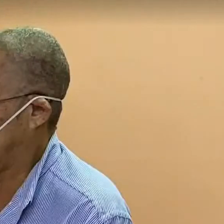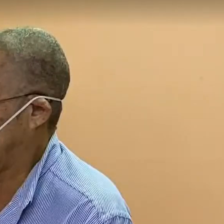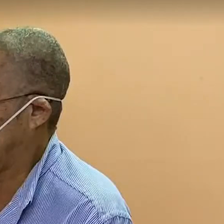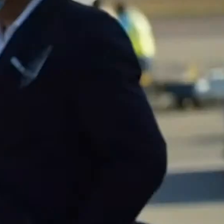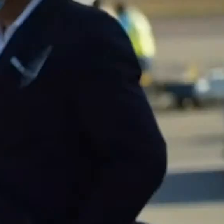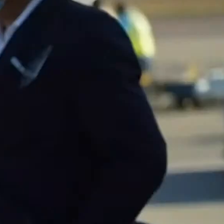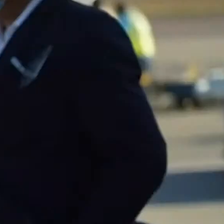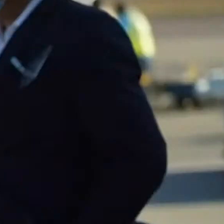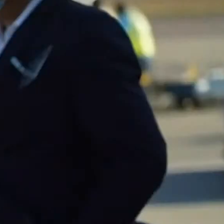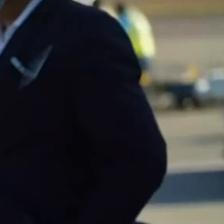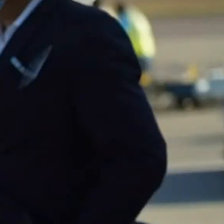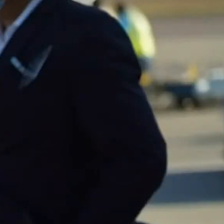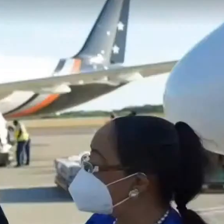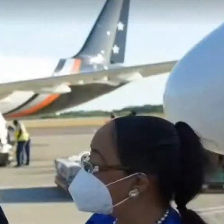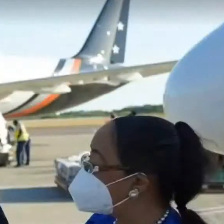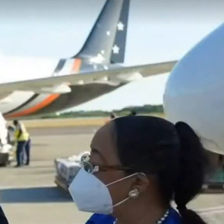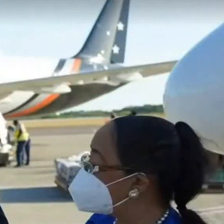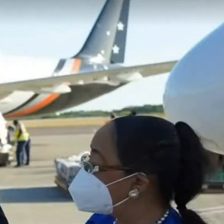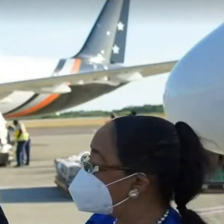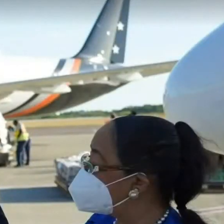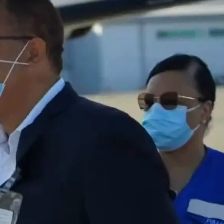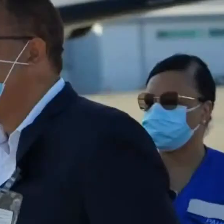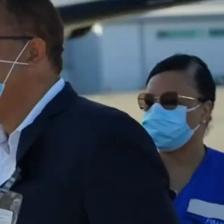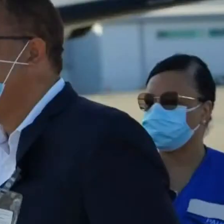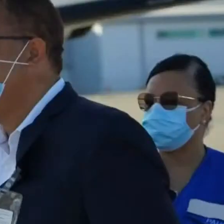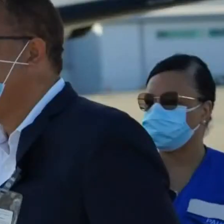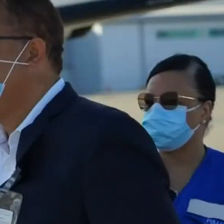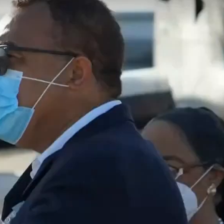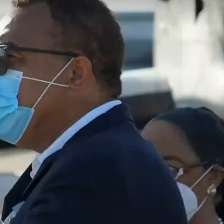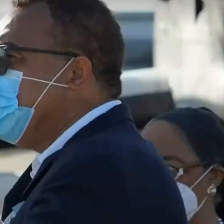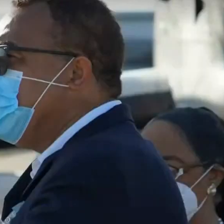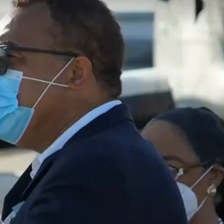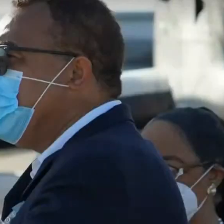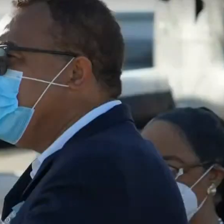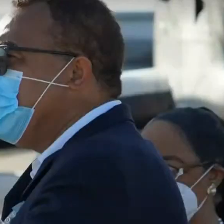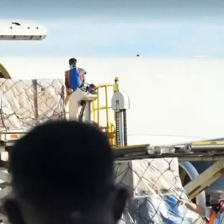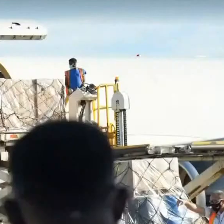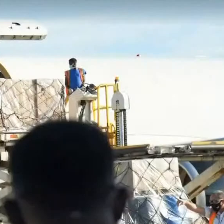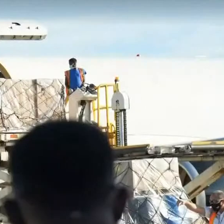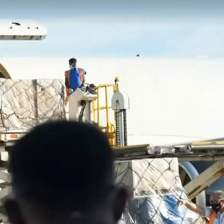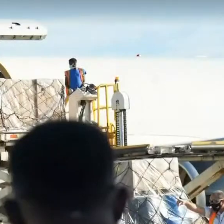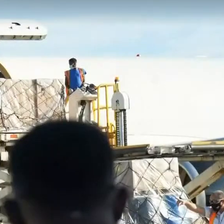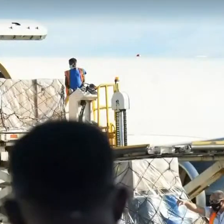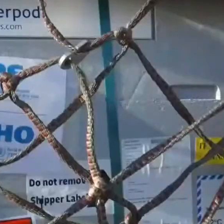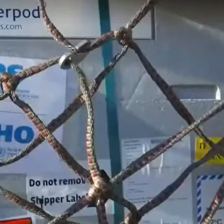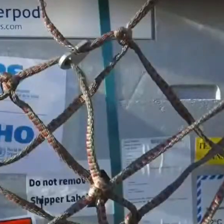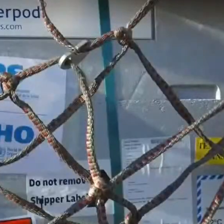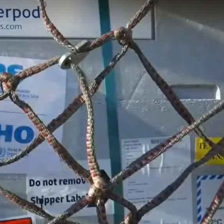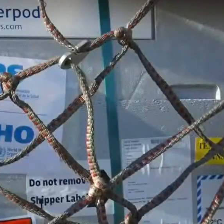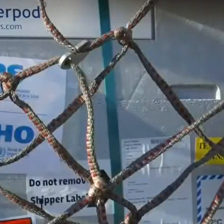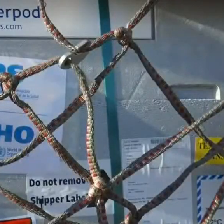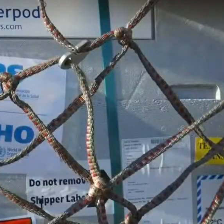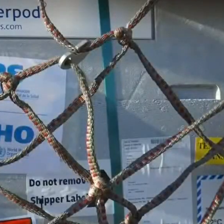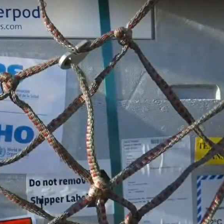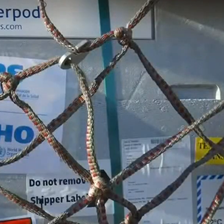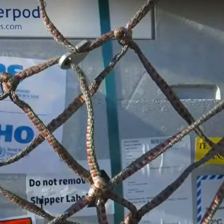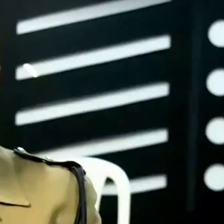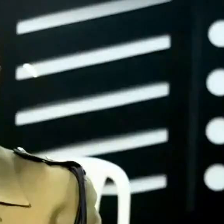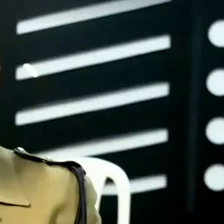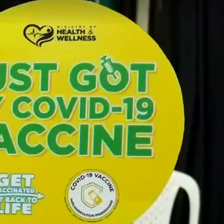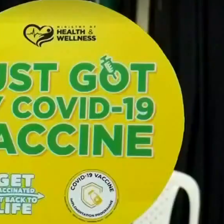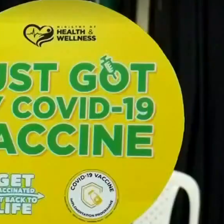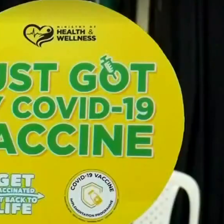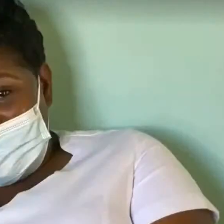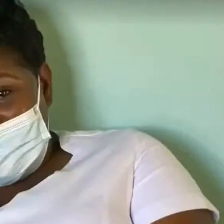soon we can get back to normal. These vaccines are both safe and effective and will ensure that you and your loved ones